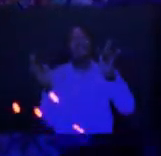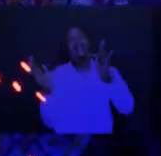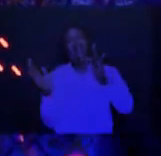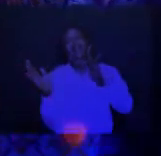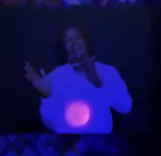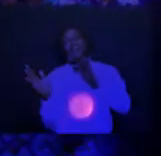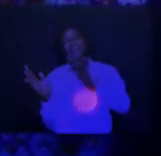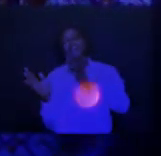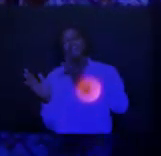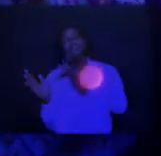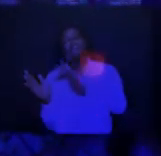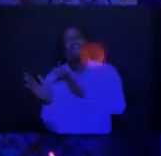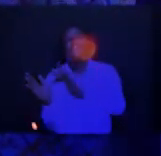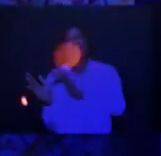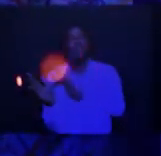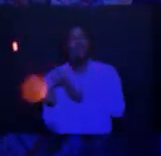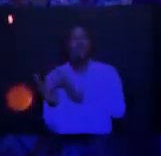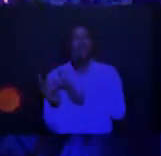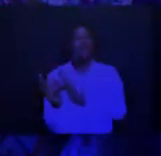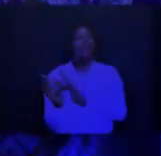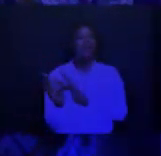Jesus. It's all about His name.